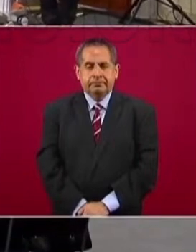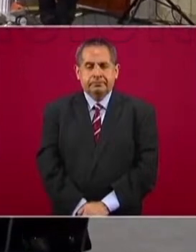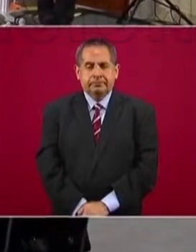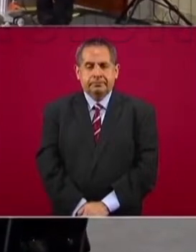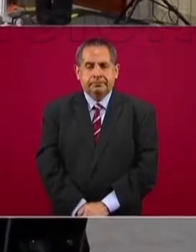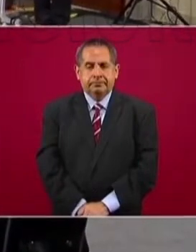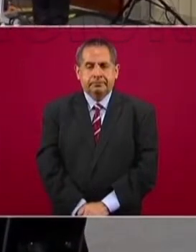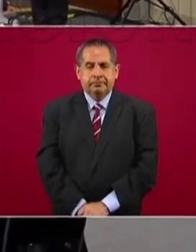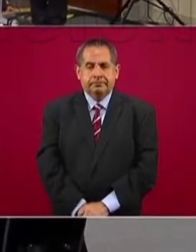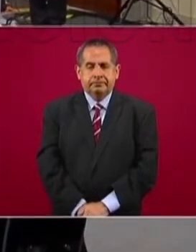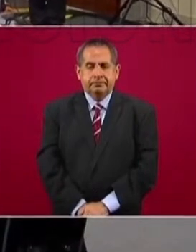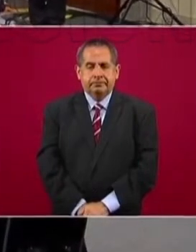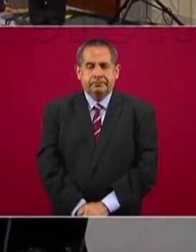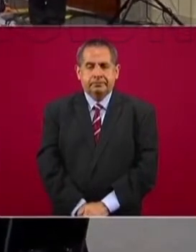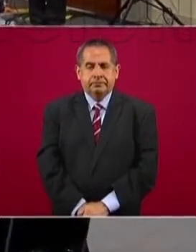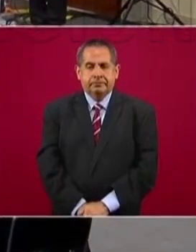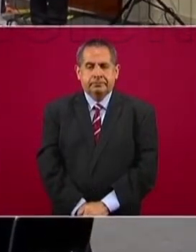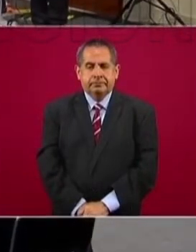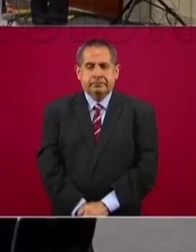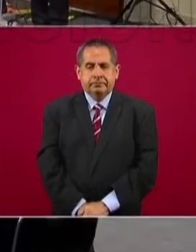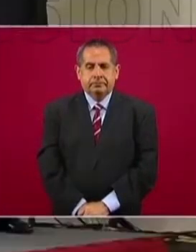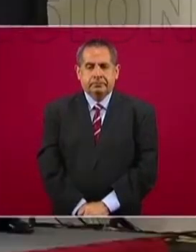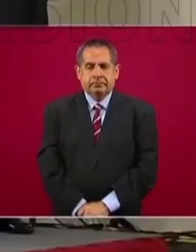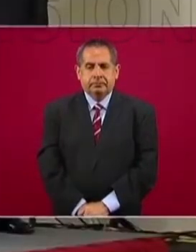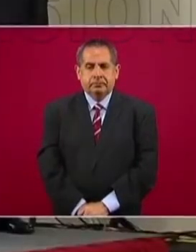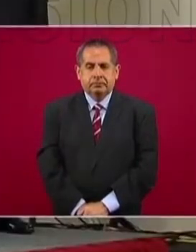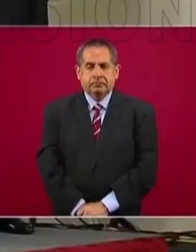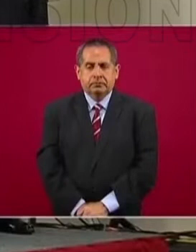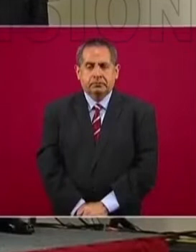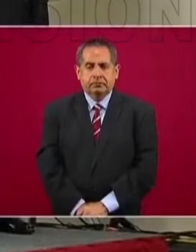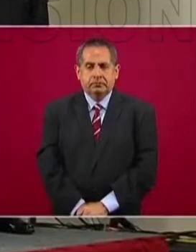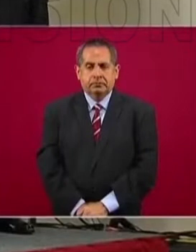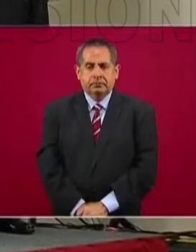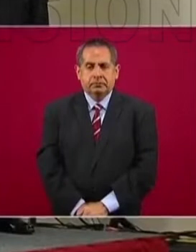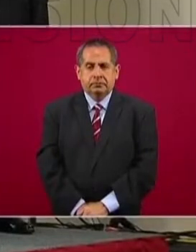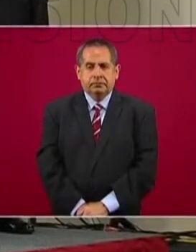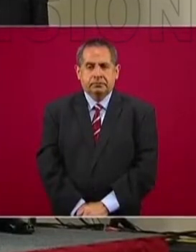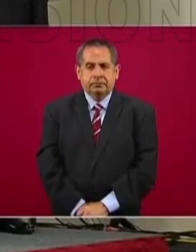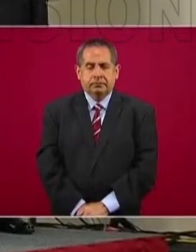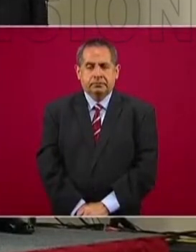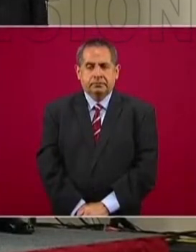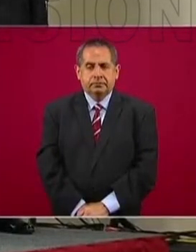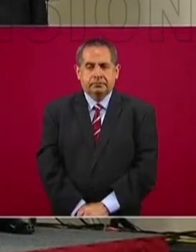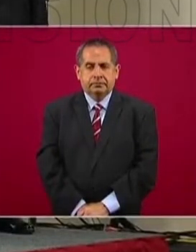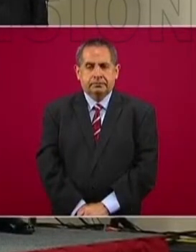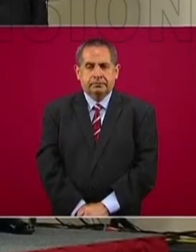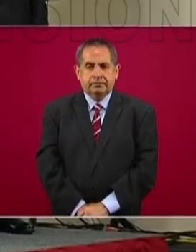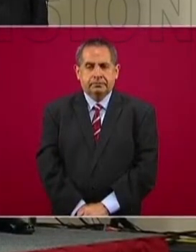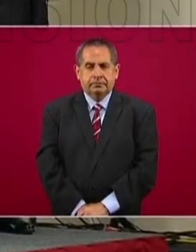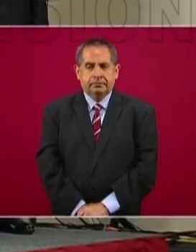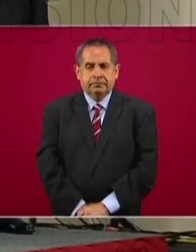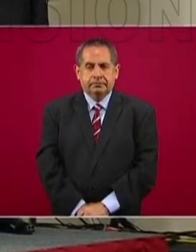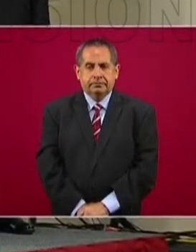Mexican President Andrés Manuel López Obrado has showed off two locally made ventilator models as the country